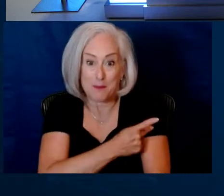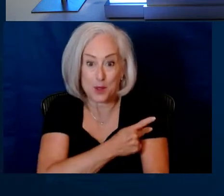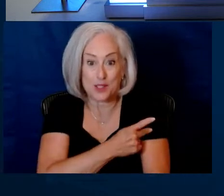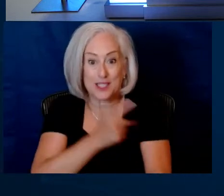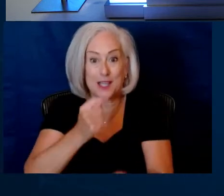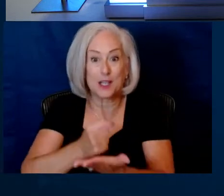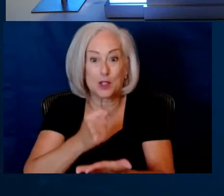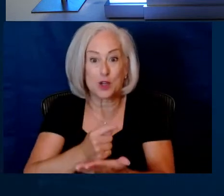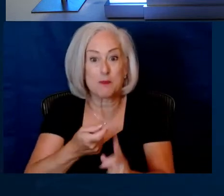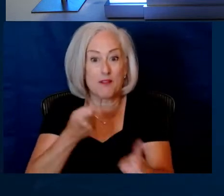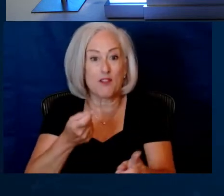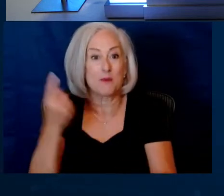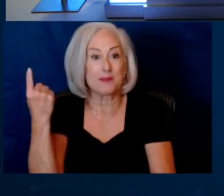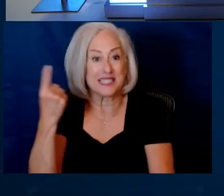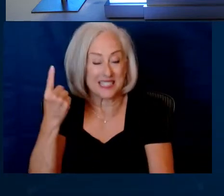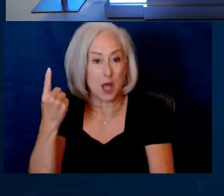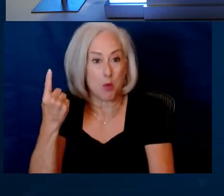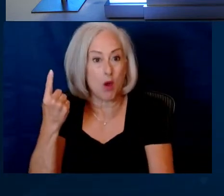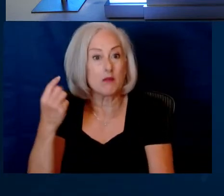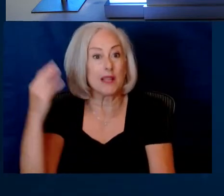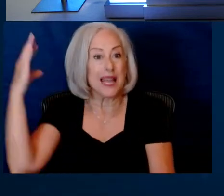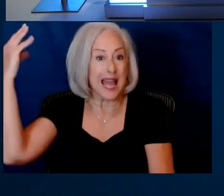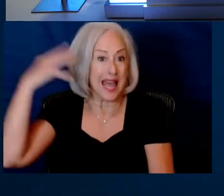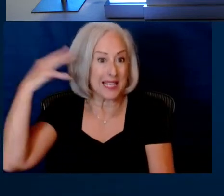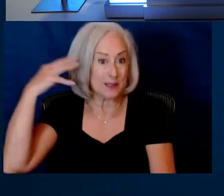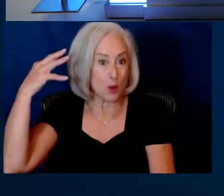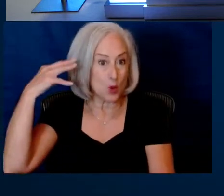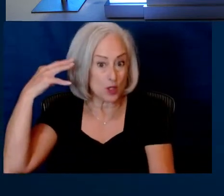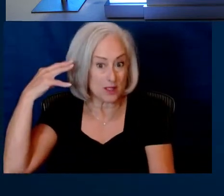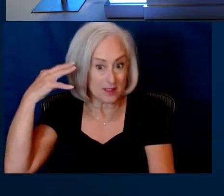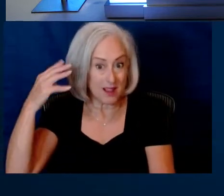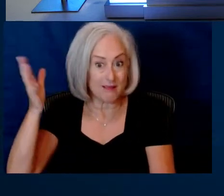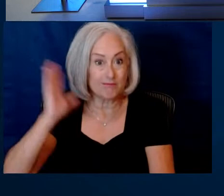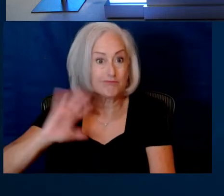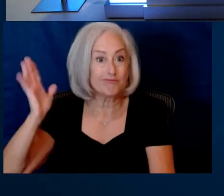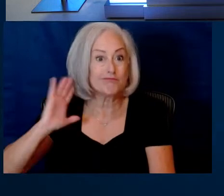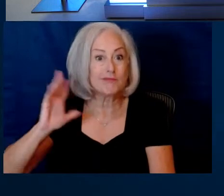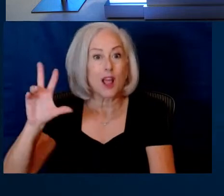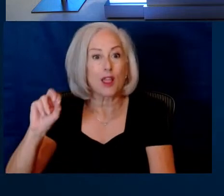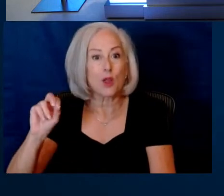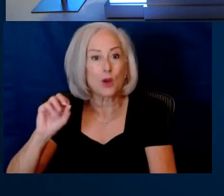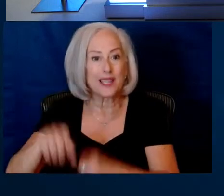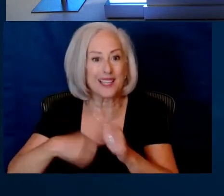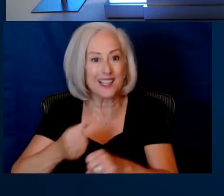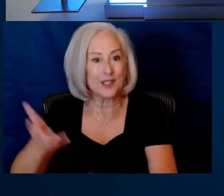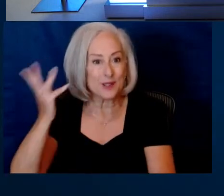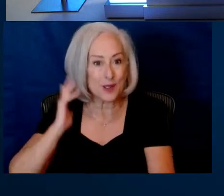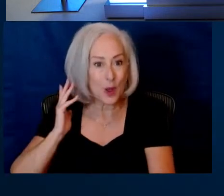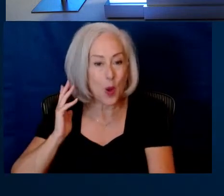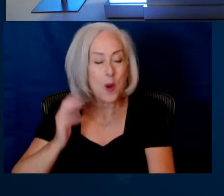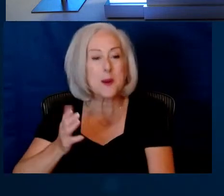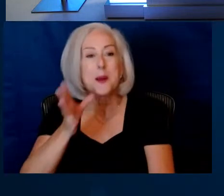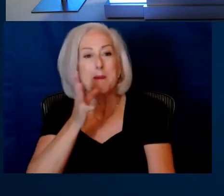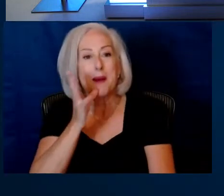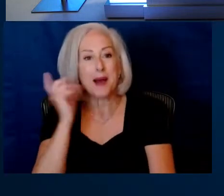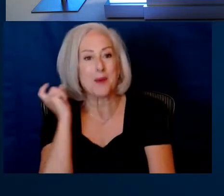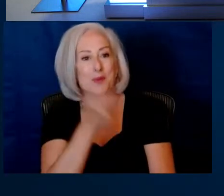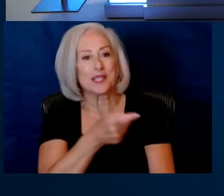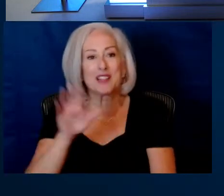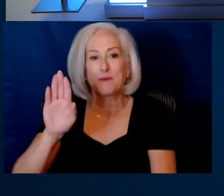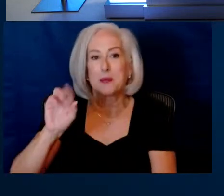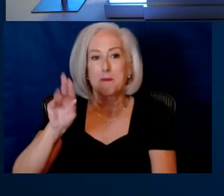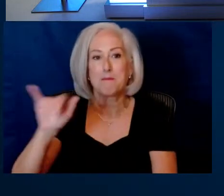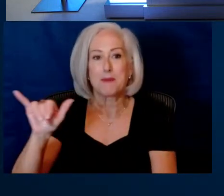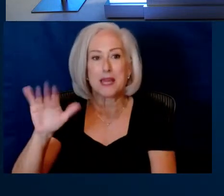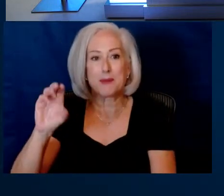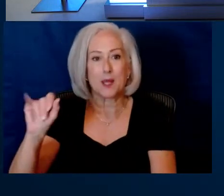had exposure to sun back, 30 years ago when my mom would drop me off at the pool with a bottle of baby oil for 8 hours, and here